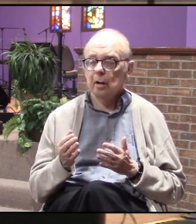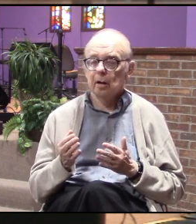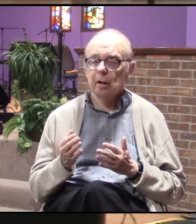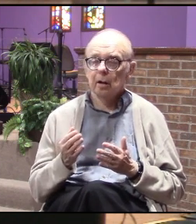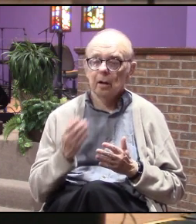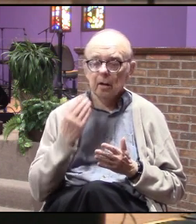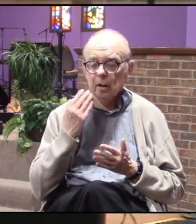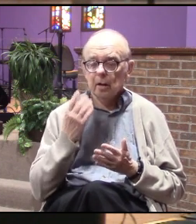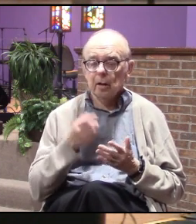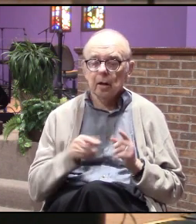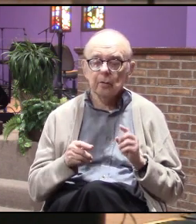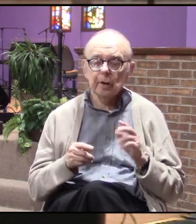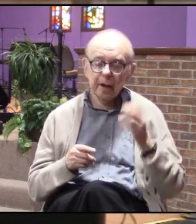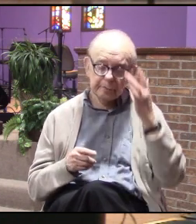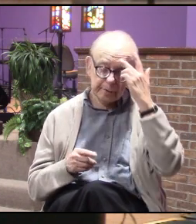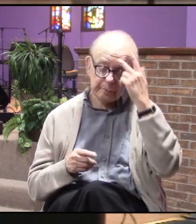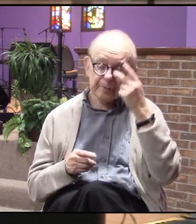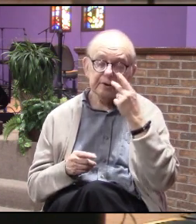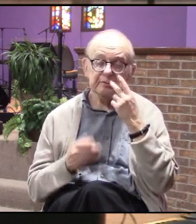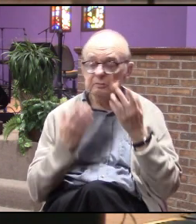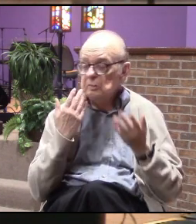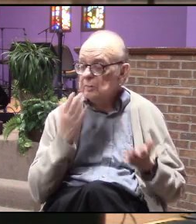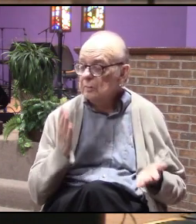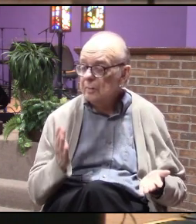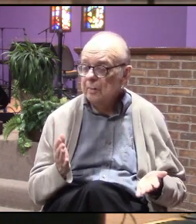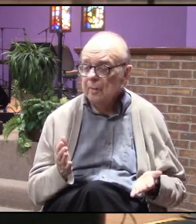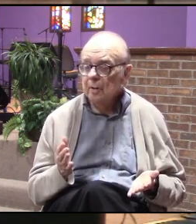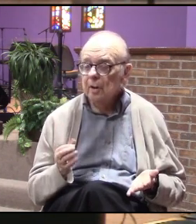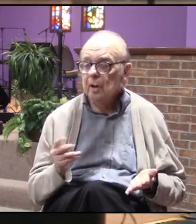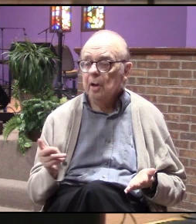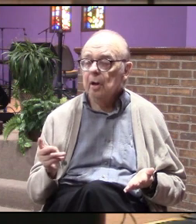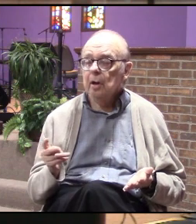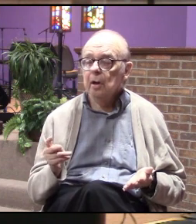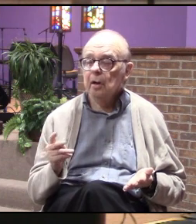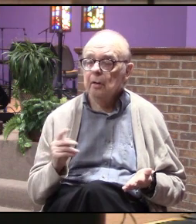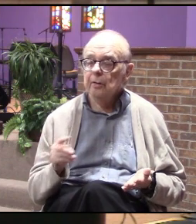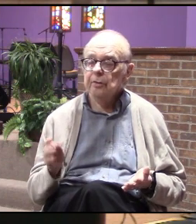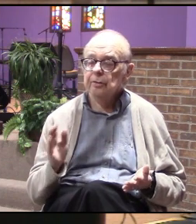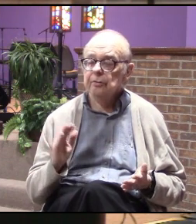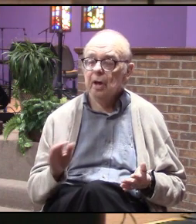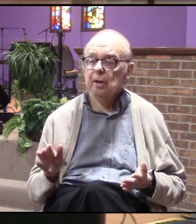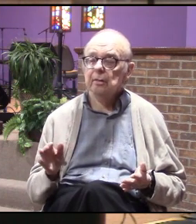I don't know what happened to the parents of this child,